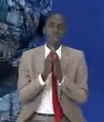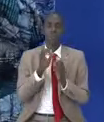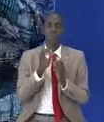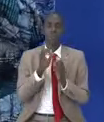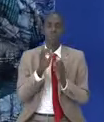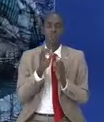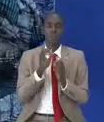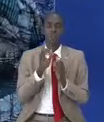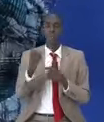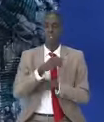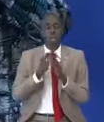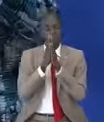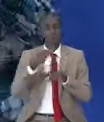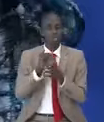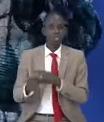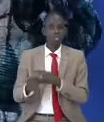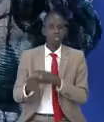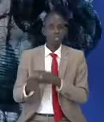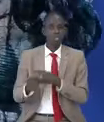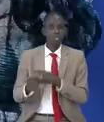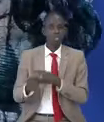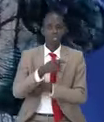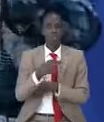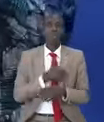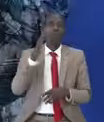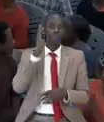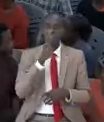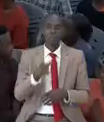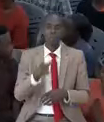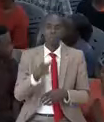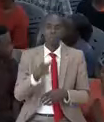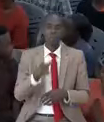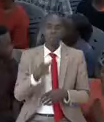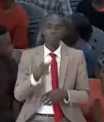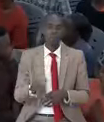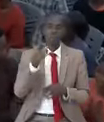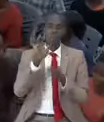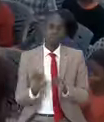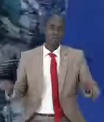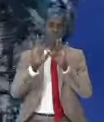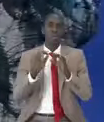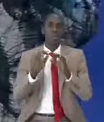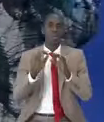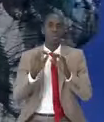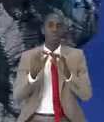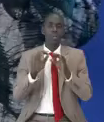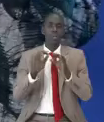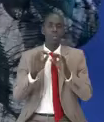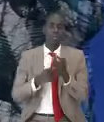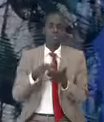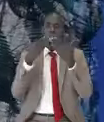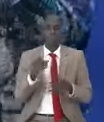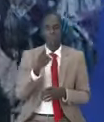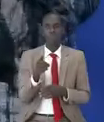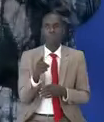everybody is that on that day, you should be found worthy. Once again, I thank you, sir. I thank the